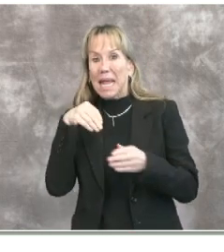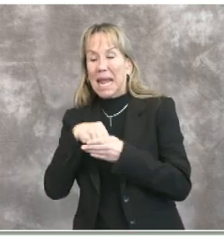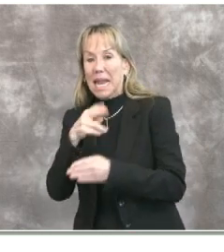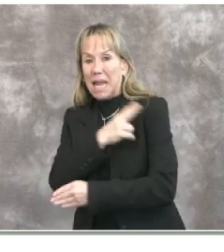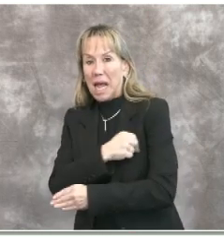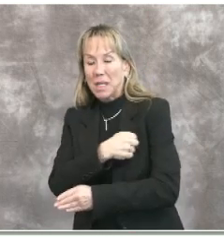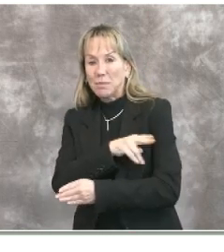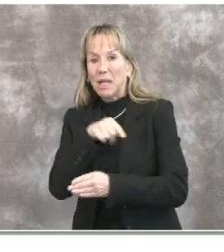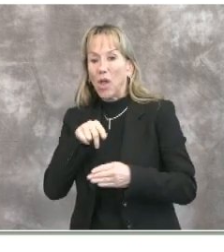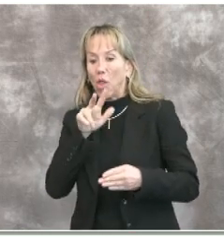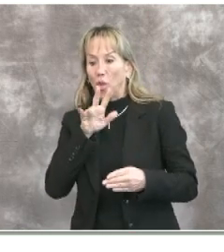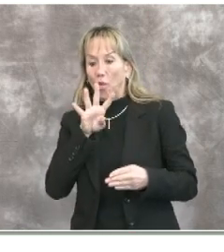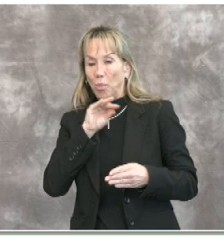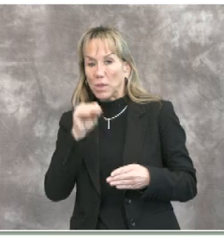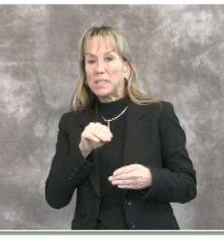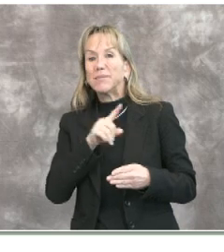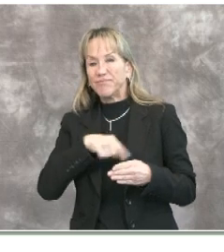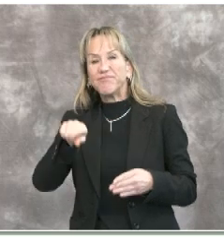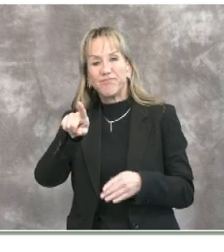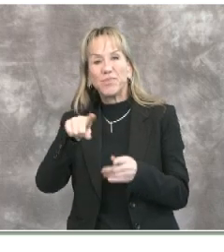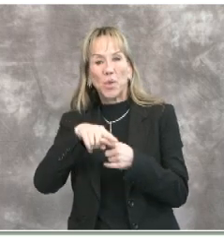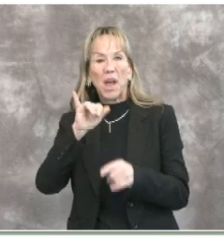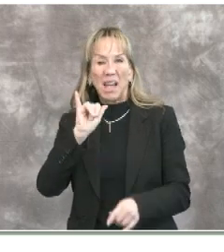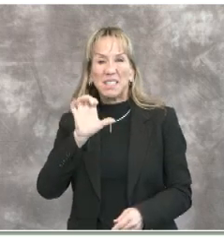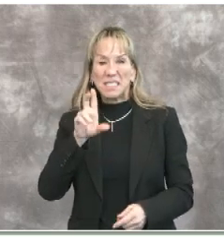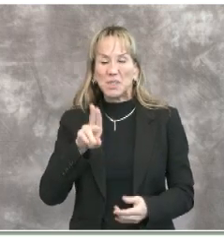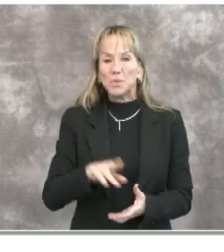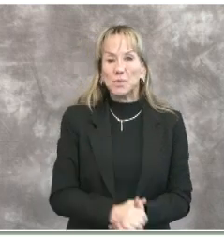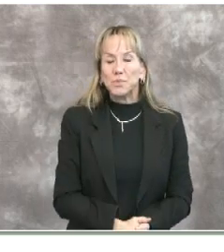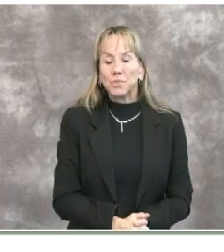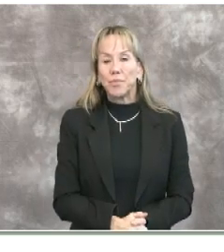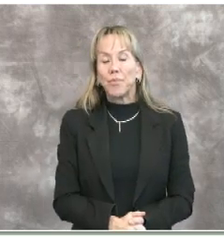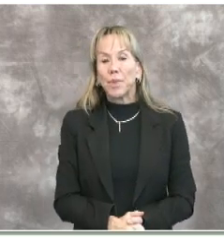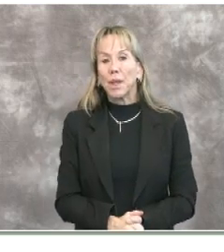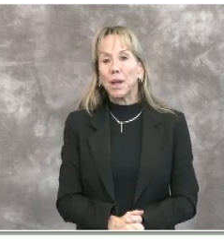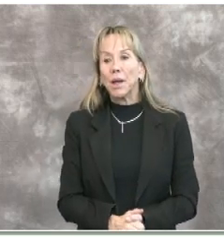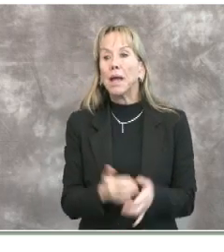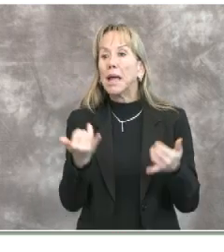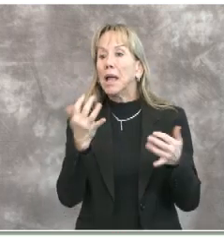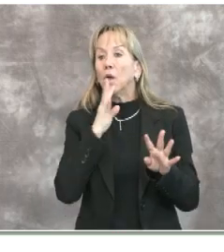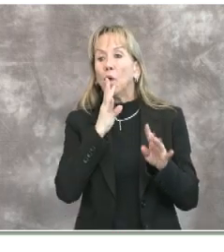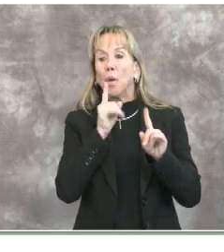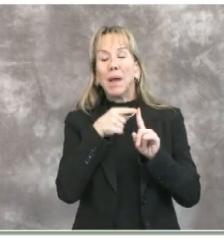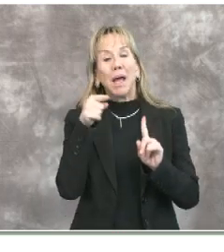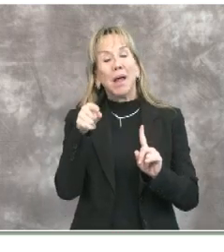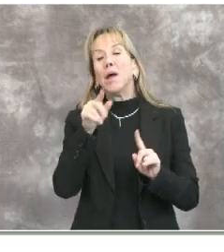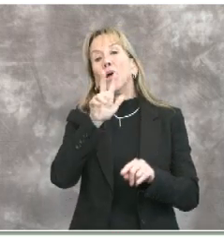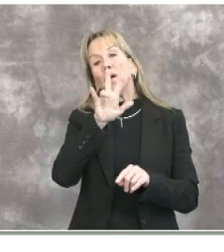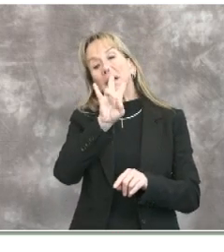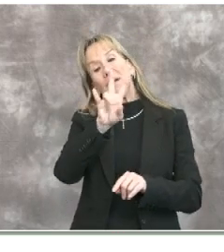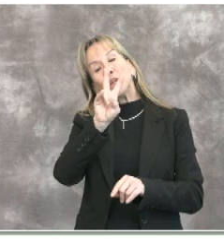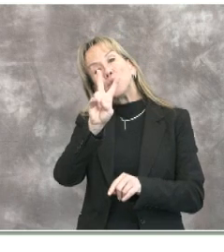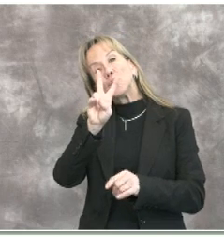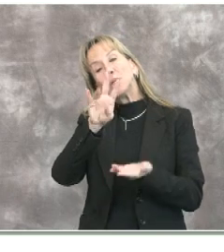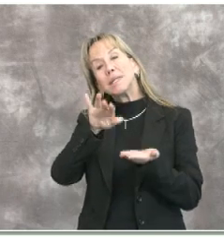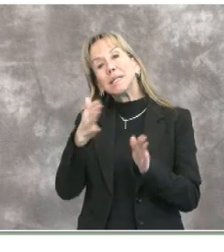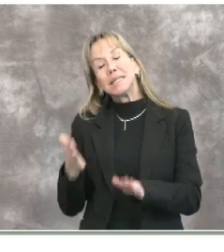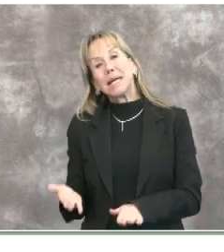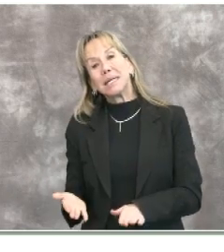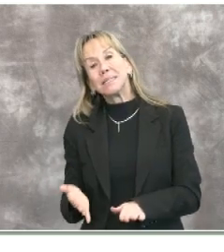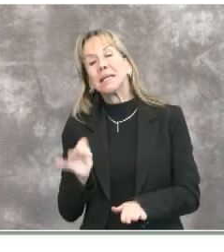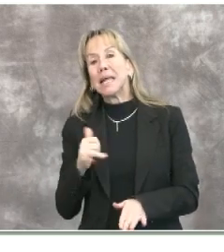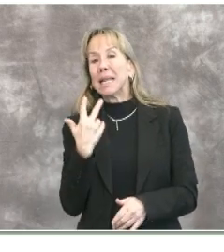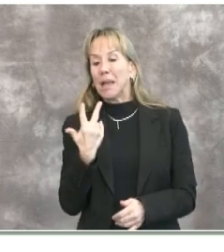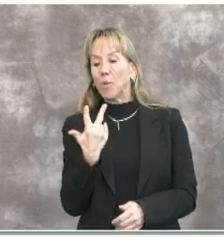admitted to the ICU. And lastly, regarding the 72 deaths, this represents 3%